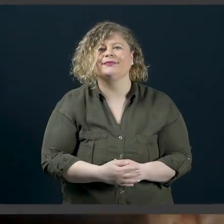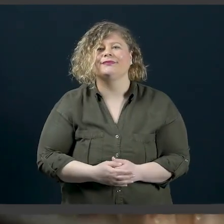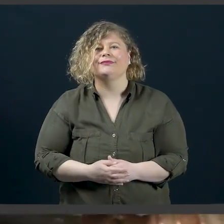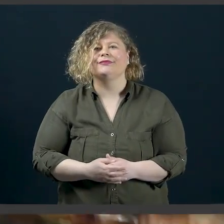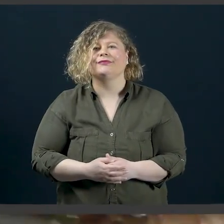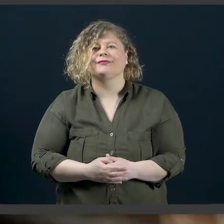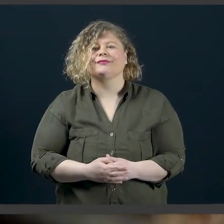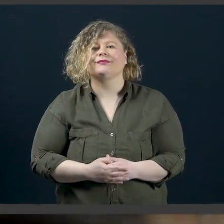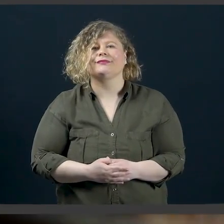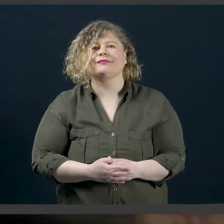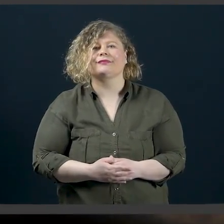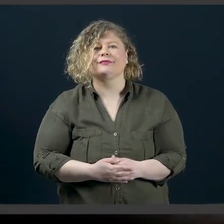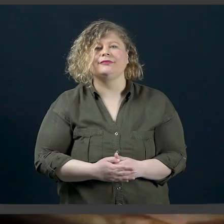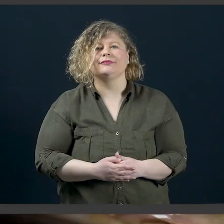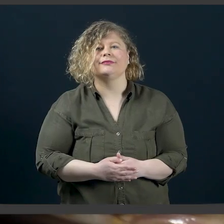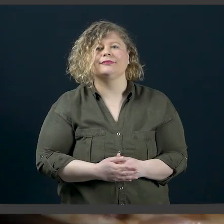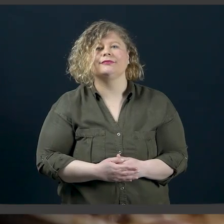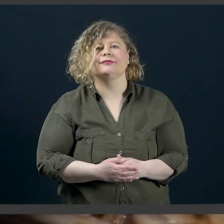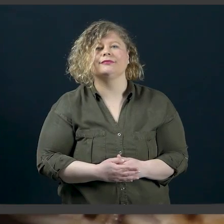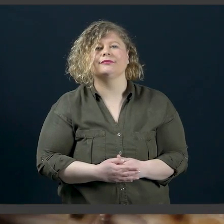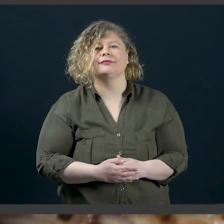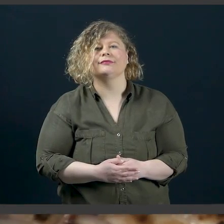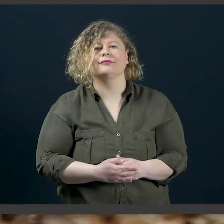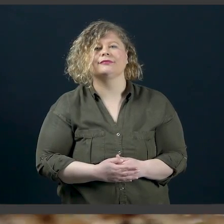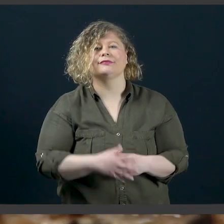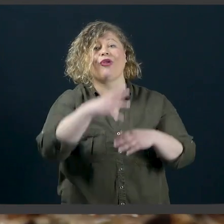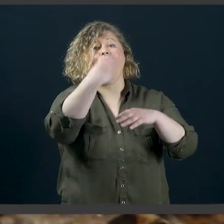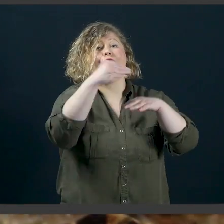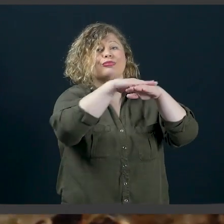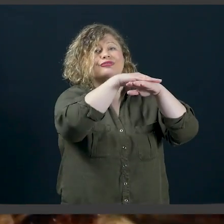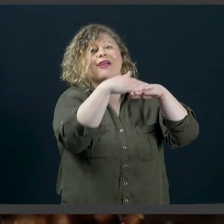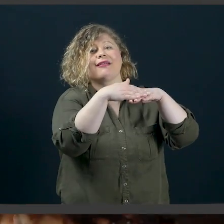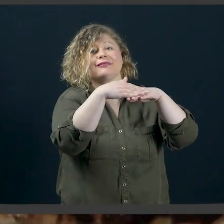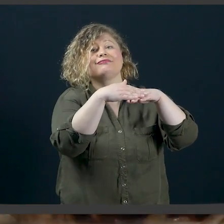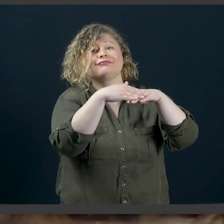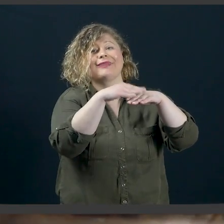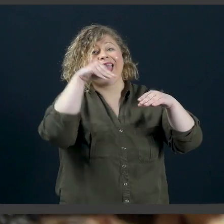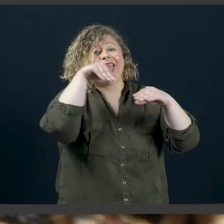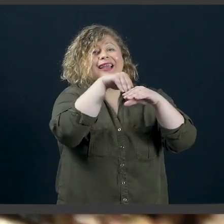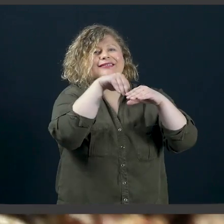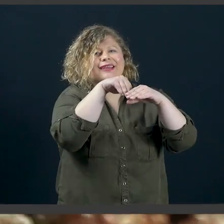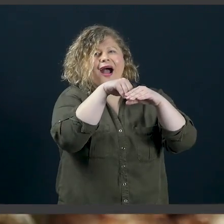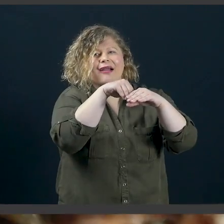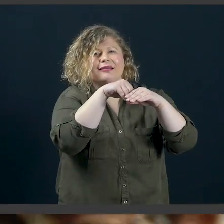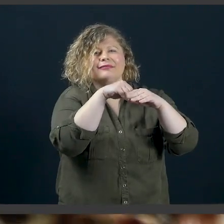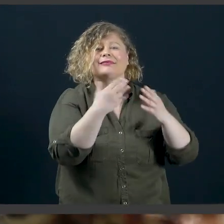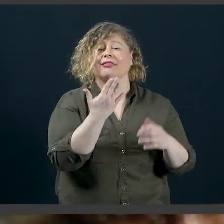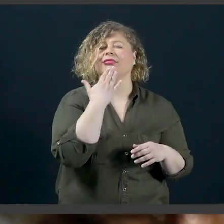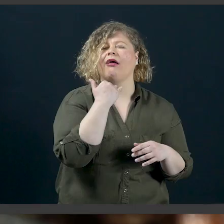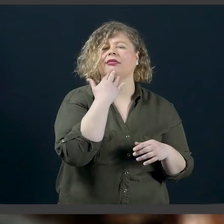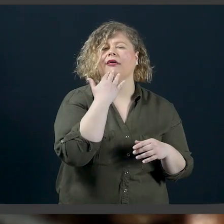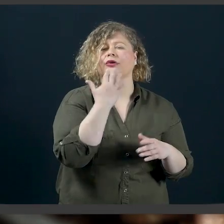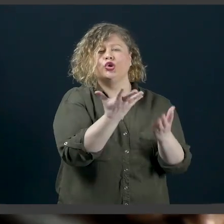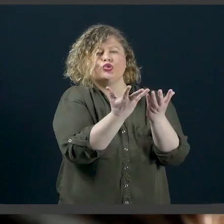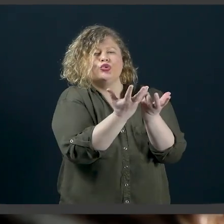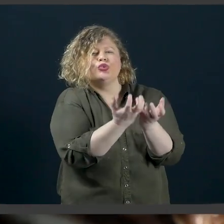Look at how golden caramelized it is on the outside, and on the inside it is tender